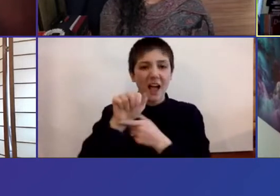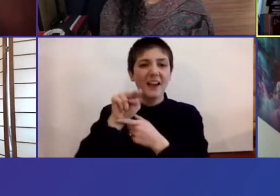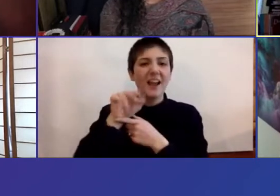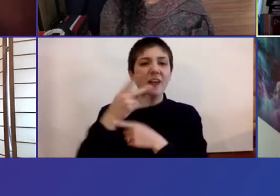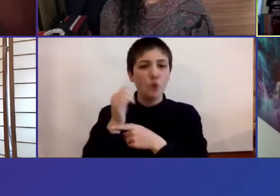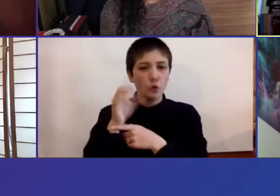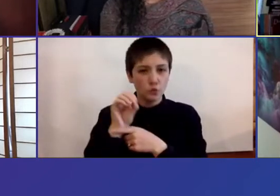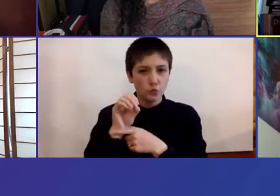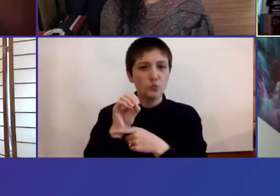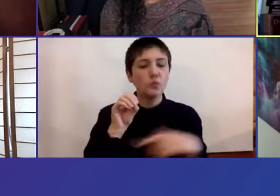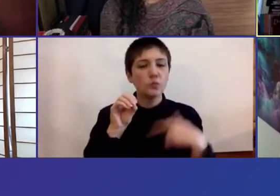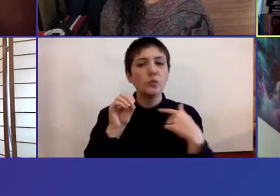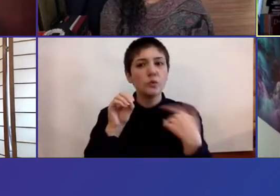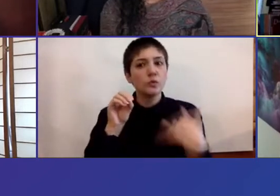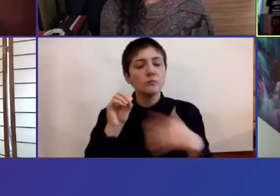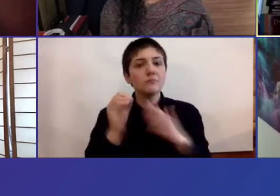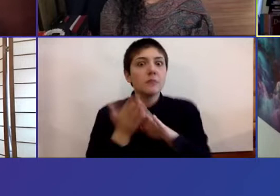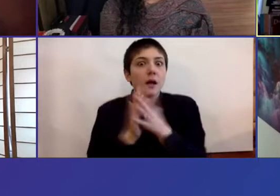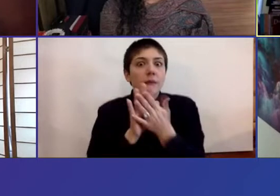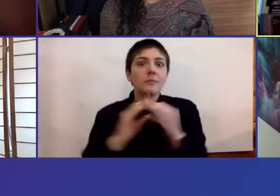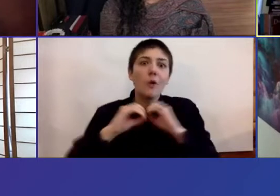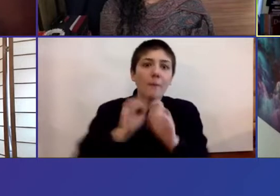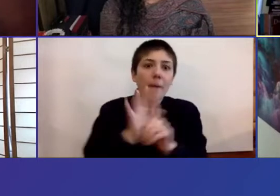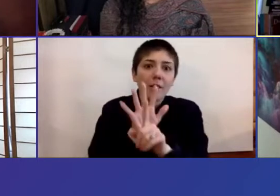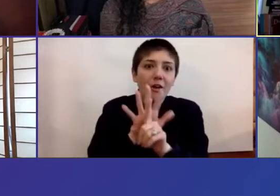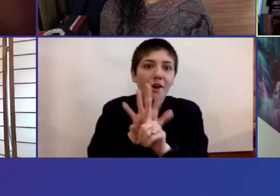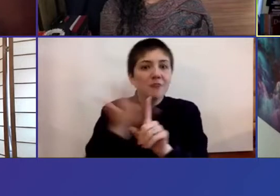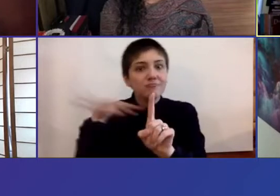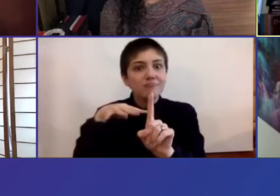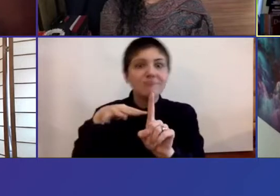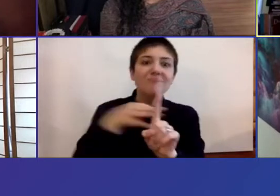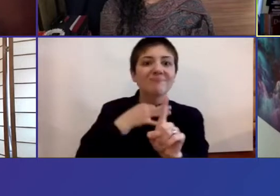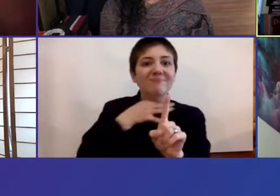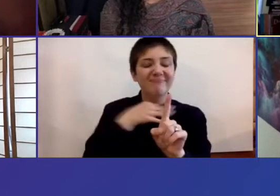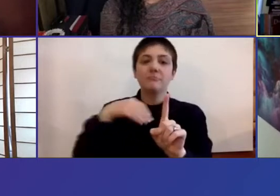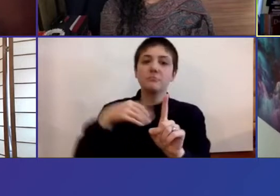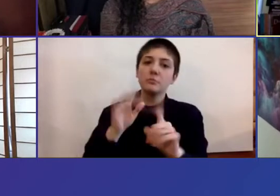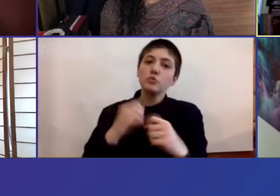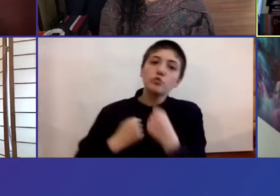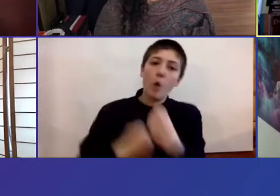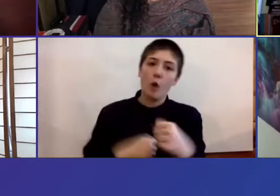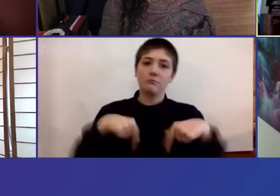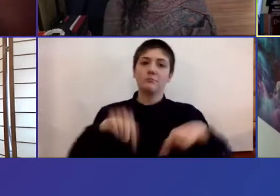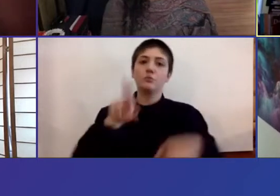is becoming increasingly popular, especially in the United States.